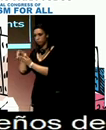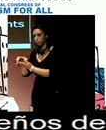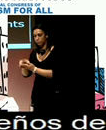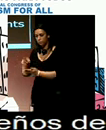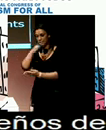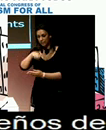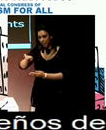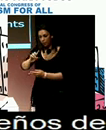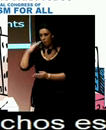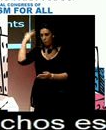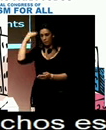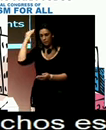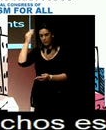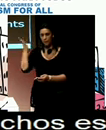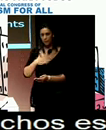Many